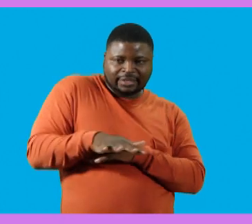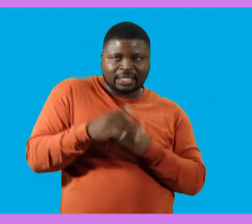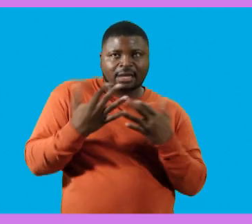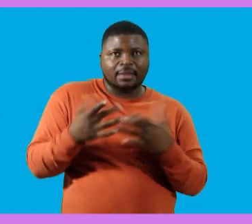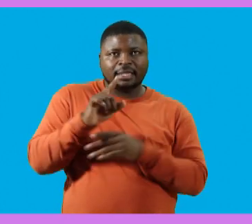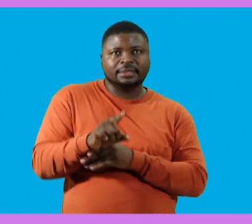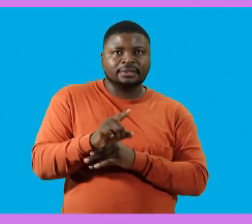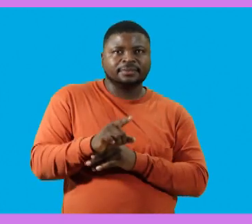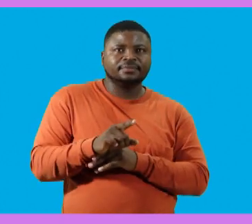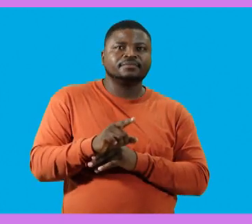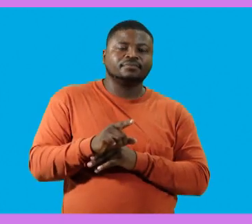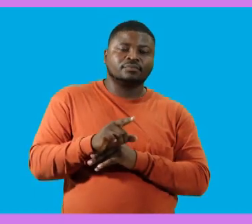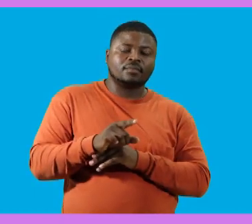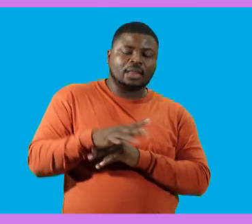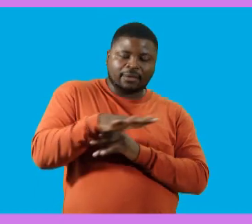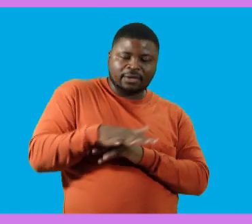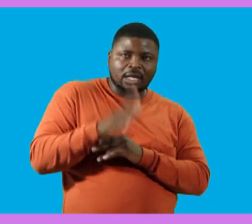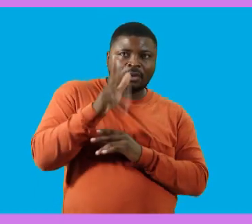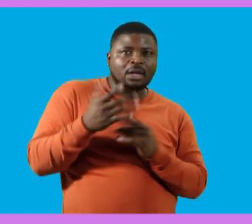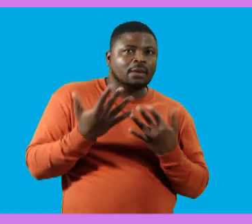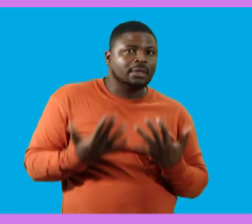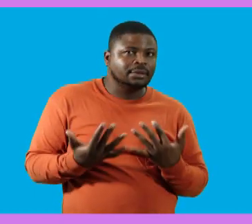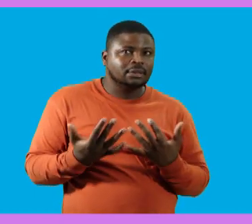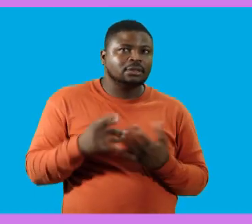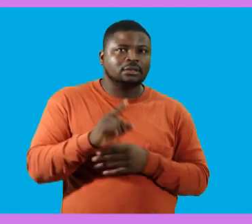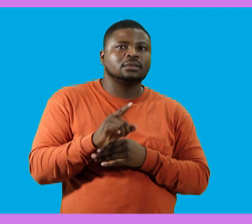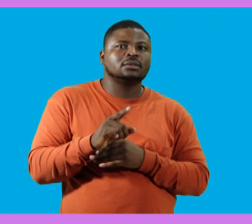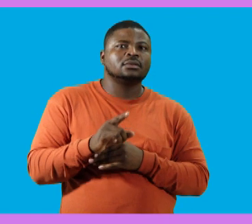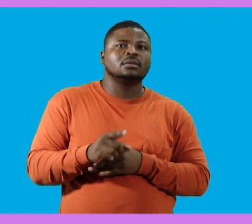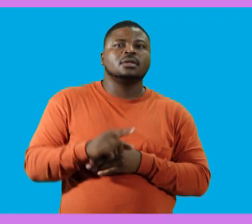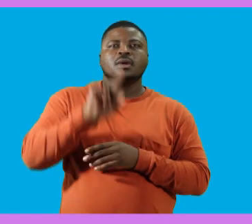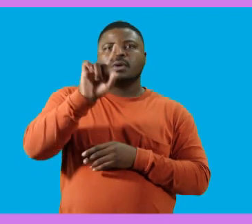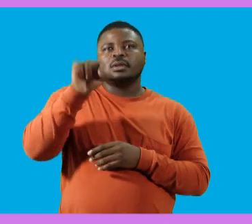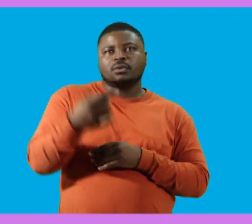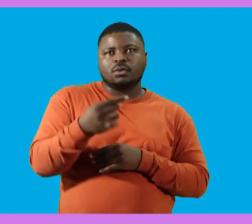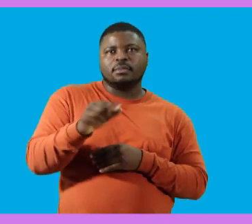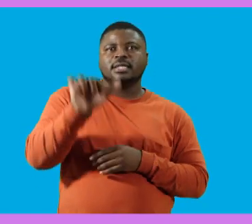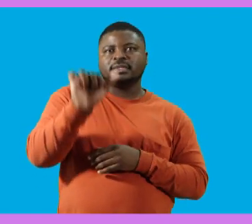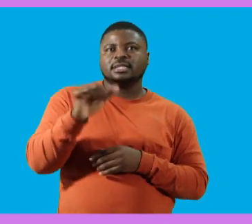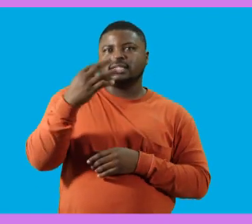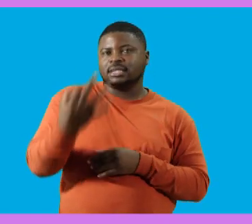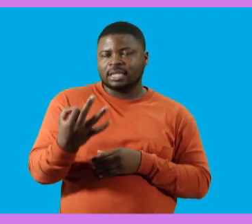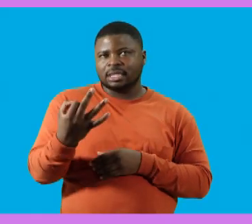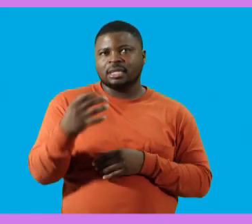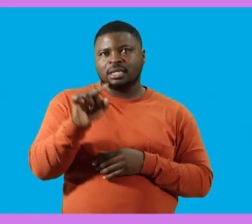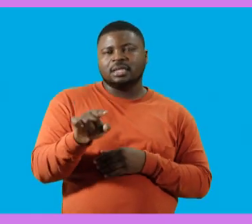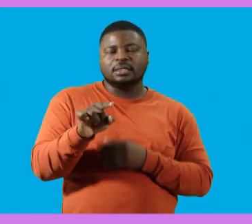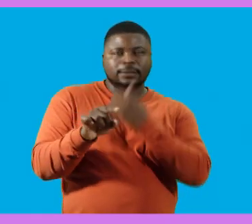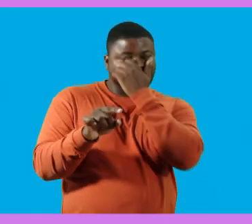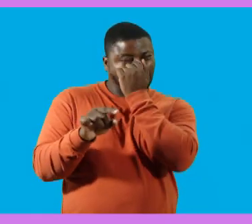then is going to be the following. It's going to be